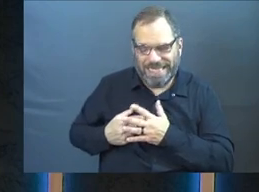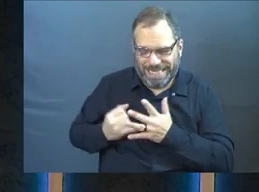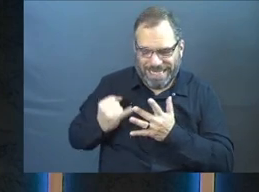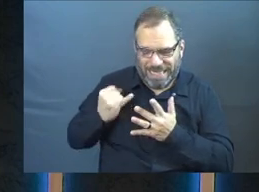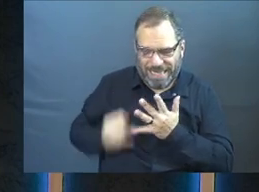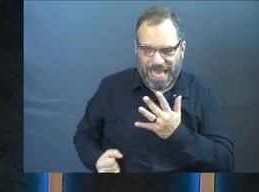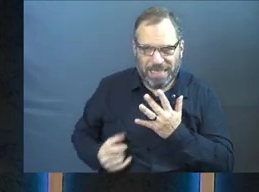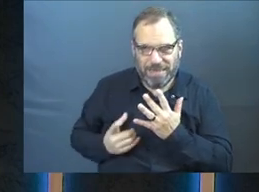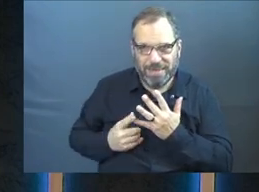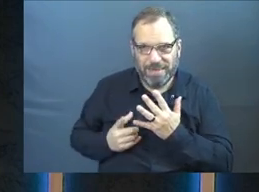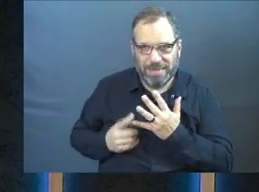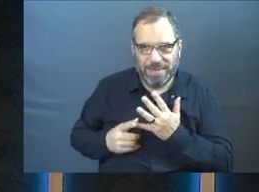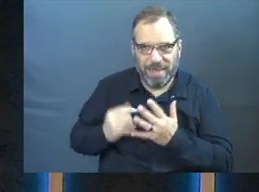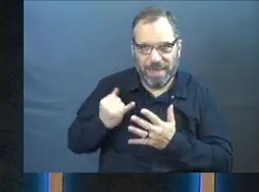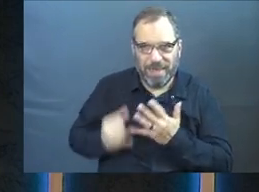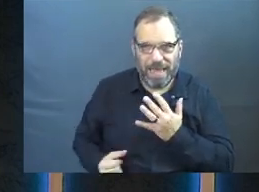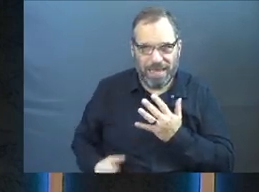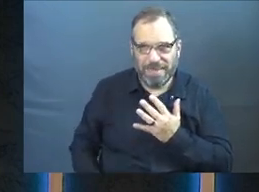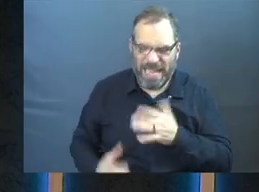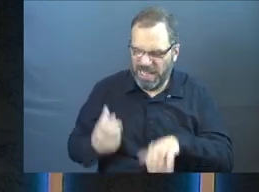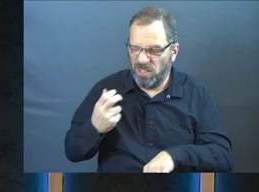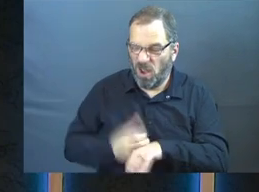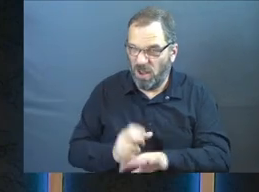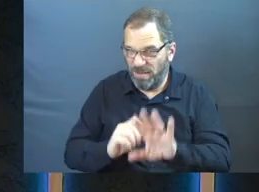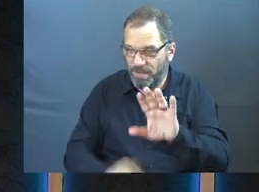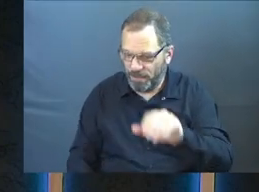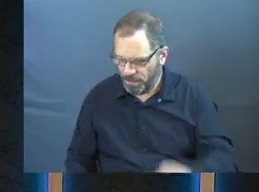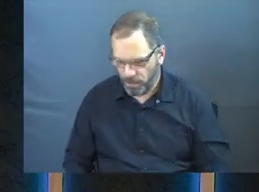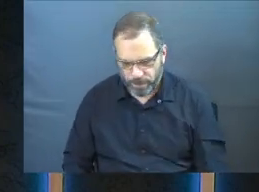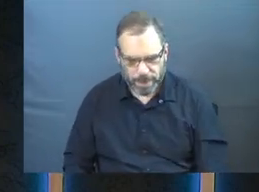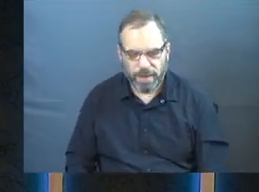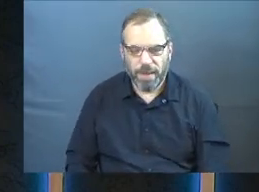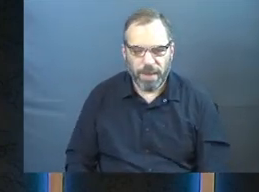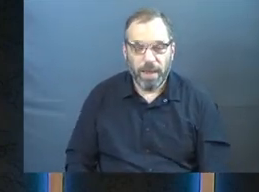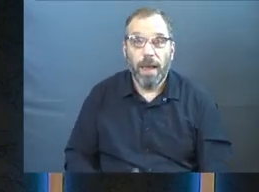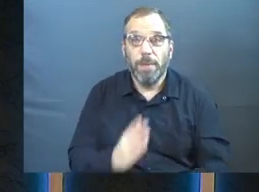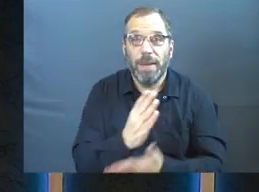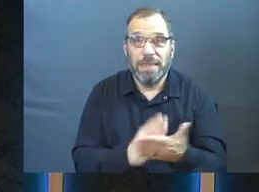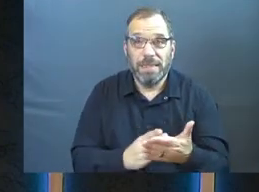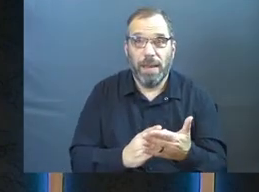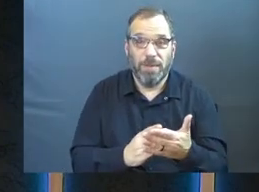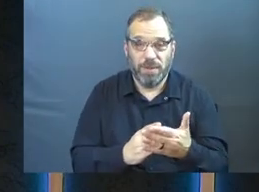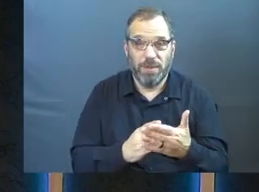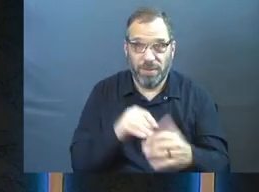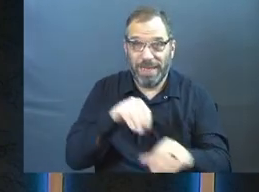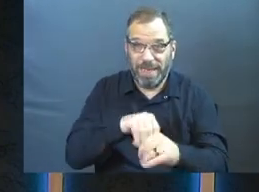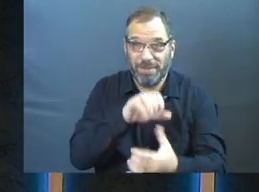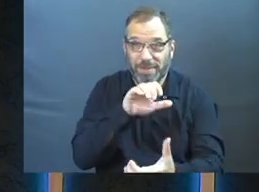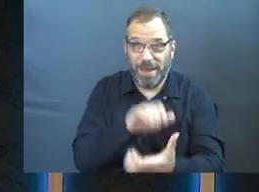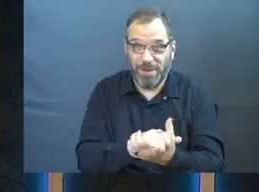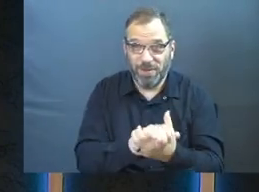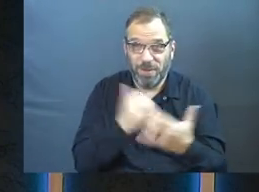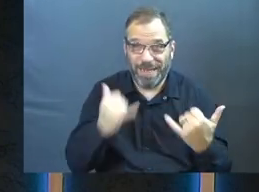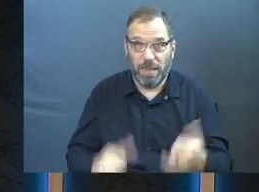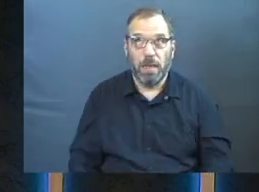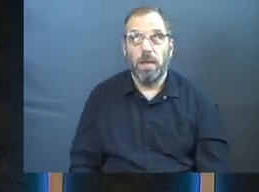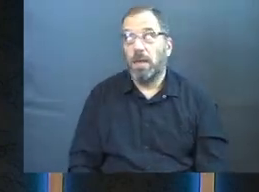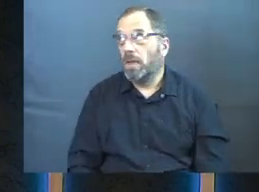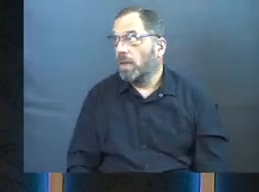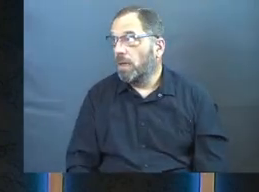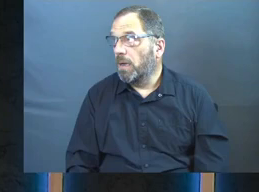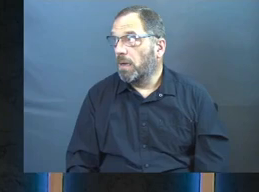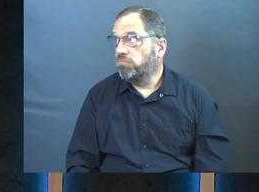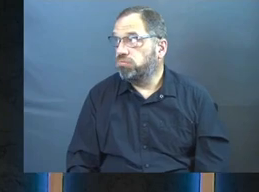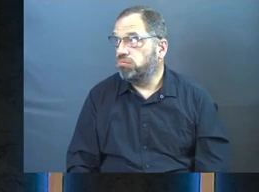Lastly, and this is a tough one, but some of you are here in a marriage today. You're like, oh boy,